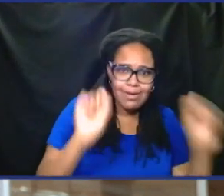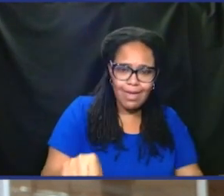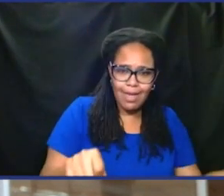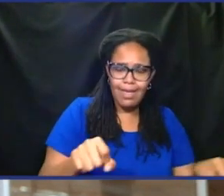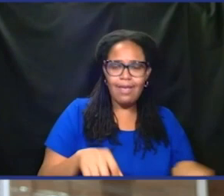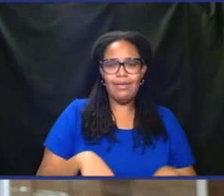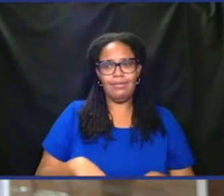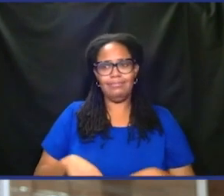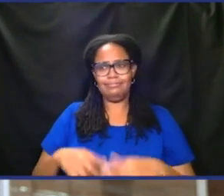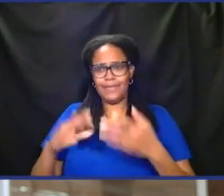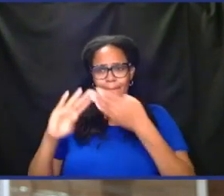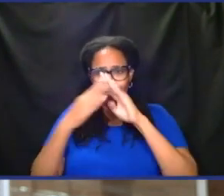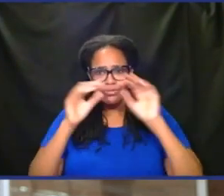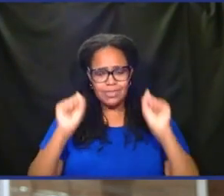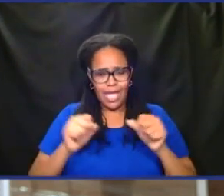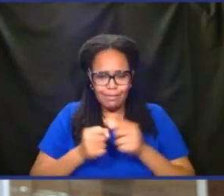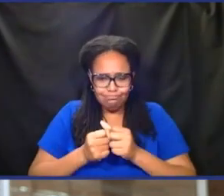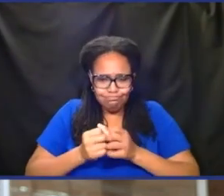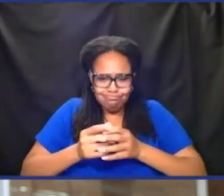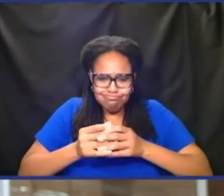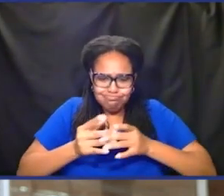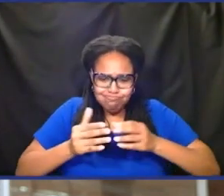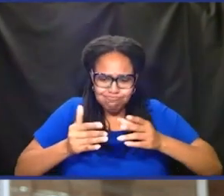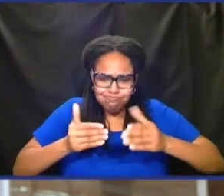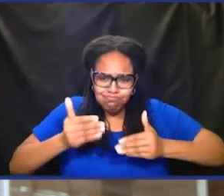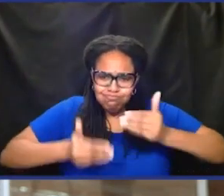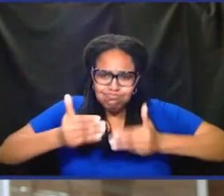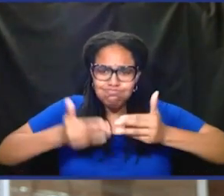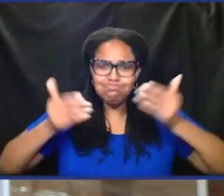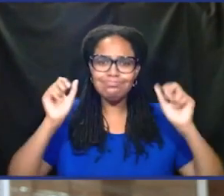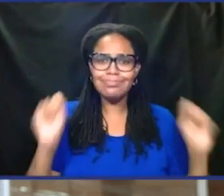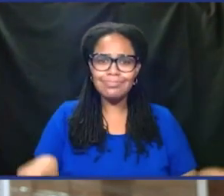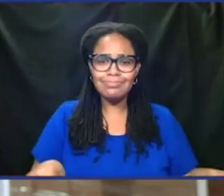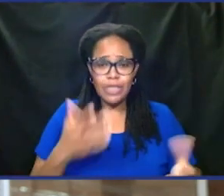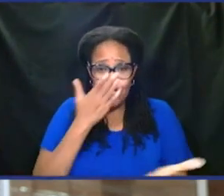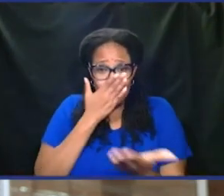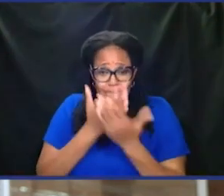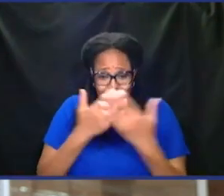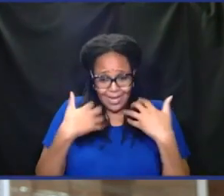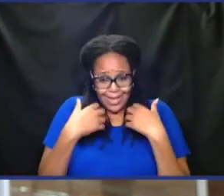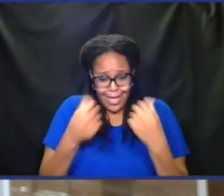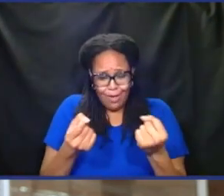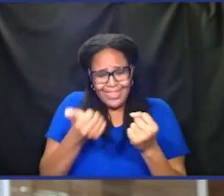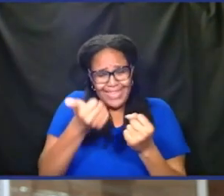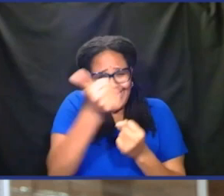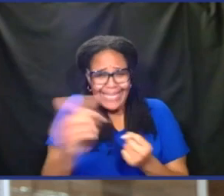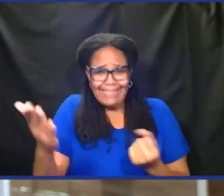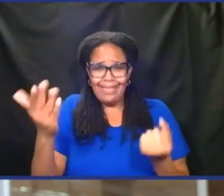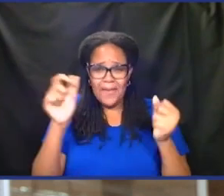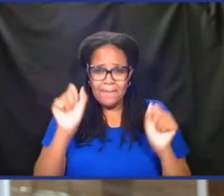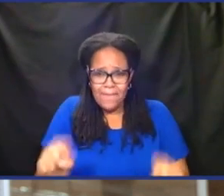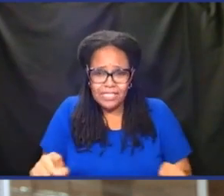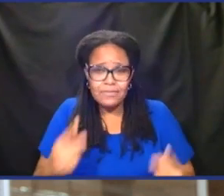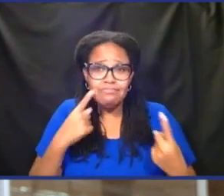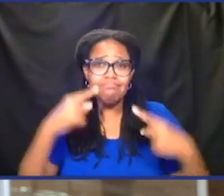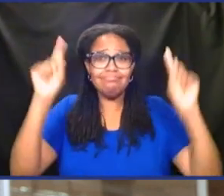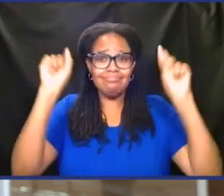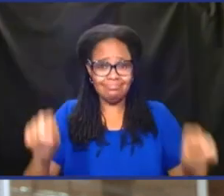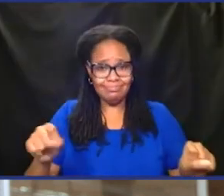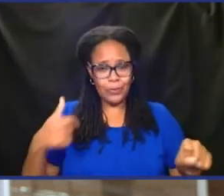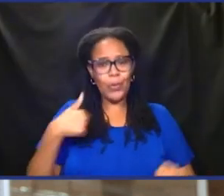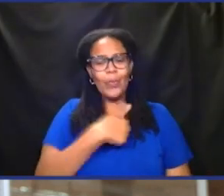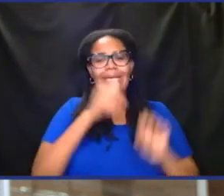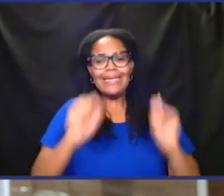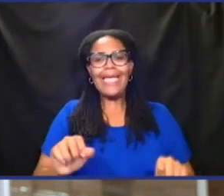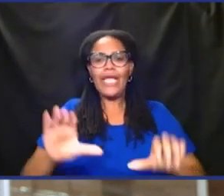can be vibrant and thrive. With good health, anything is possible. So let's do more, and let's